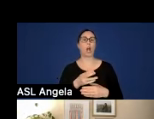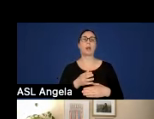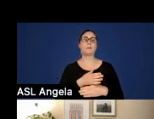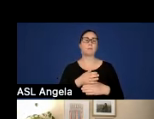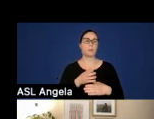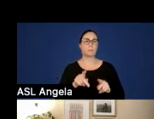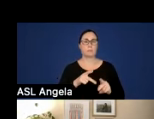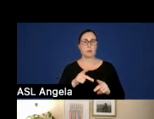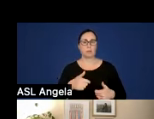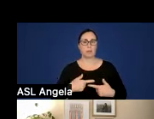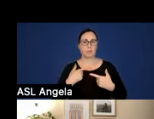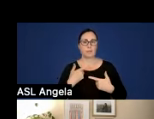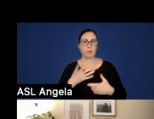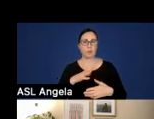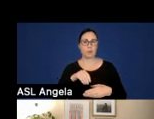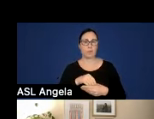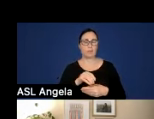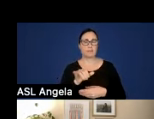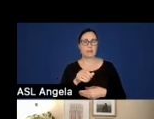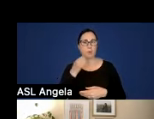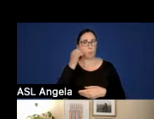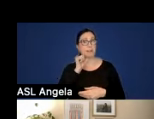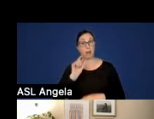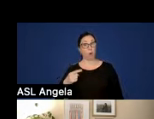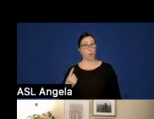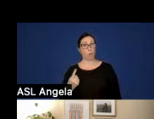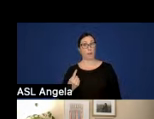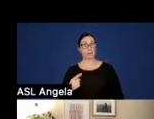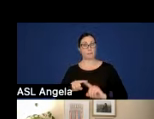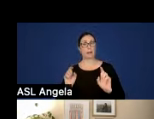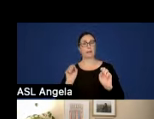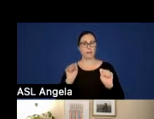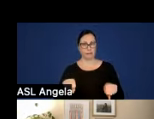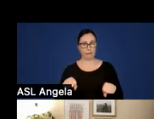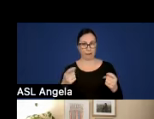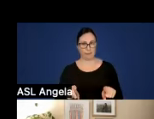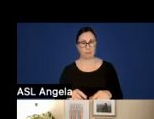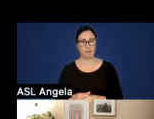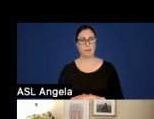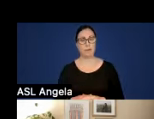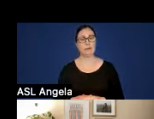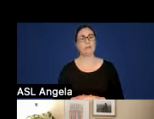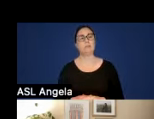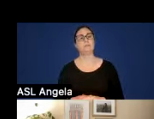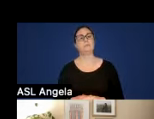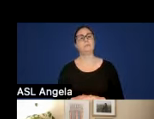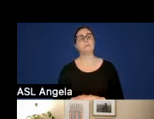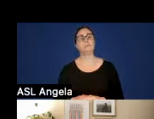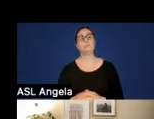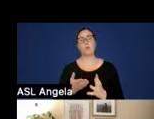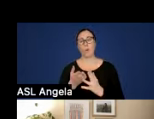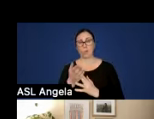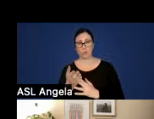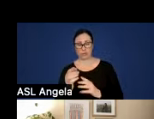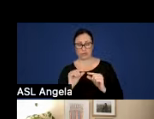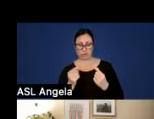home. Not always, but this can happen. So we'll go through this as a group and then we can talk